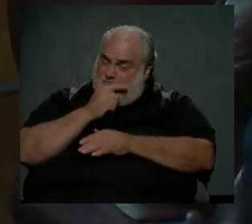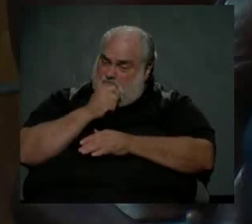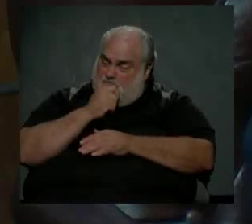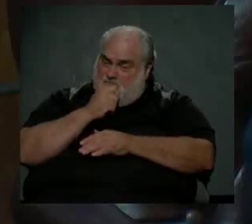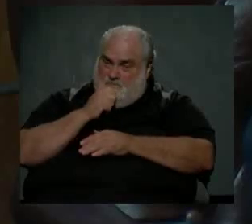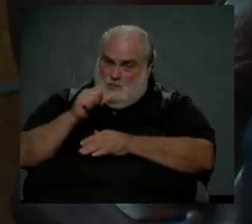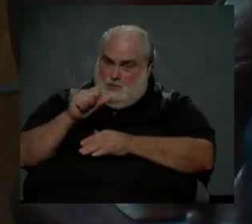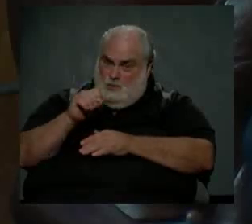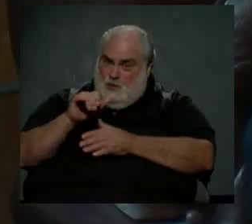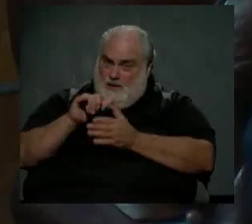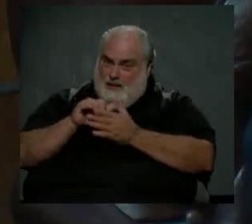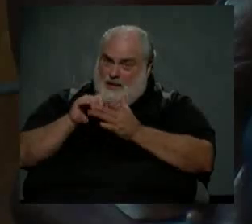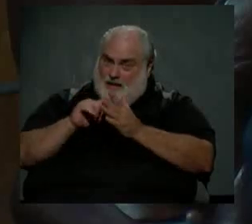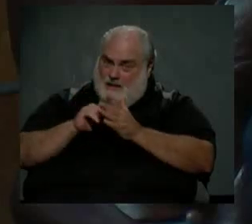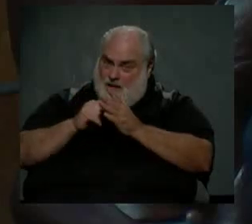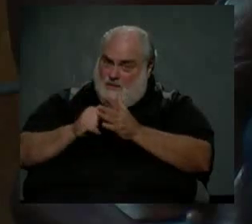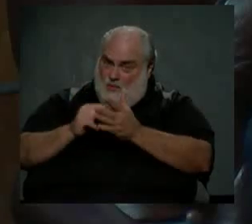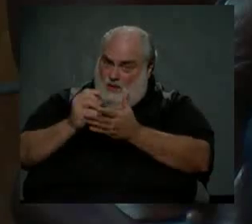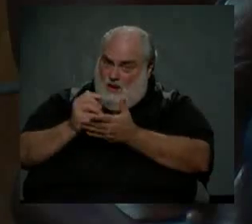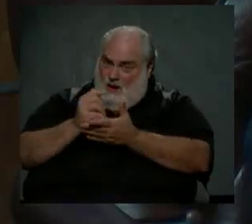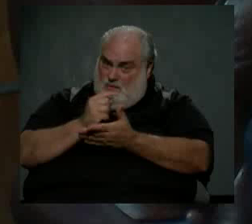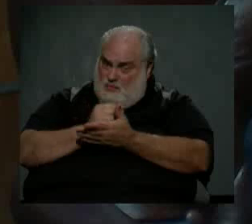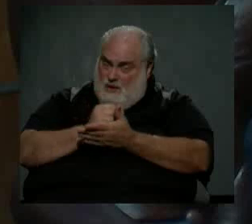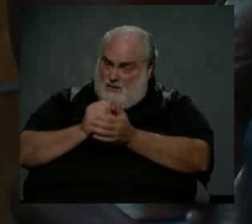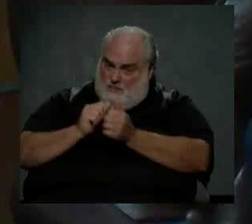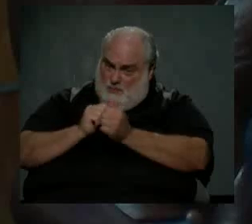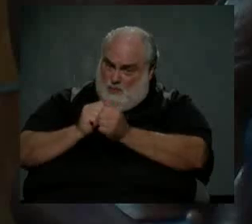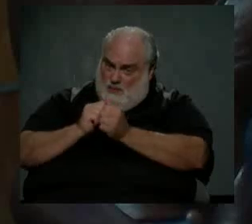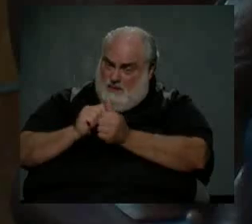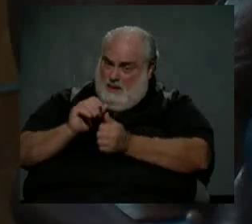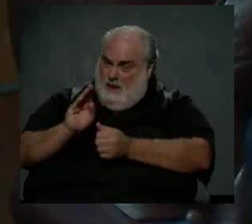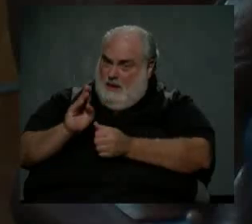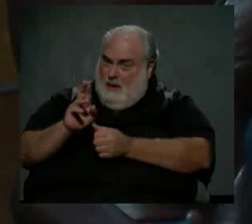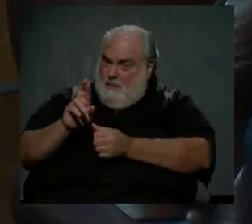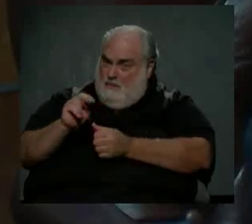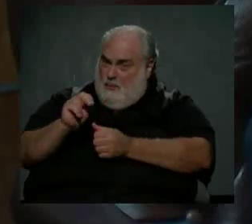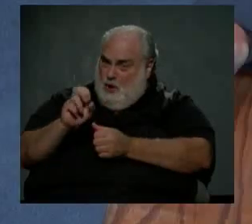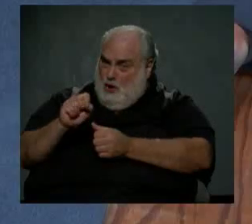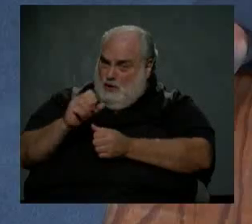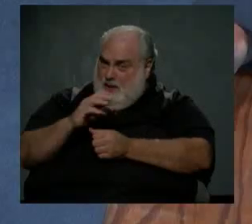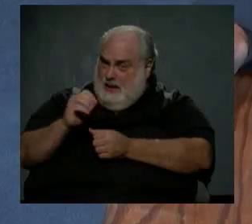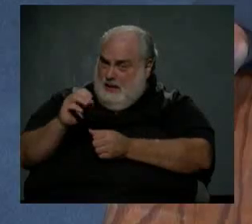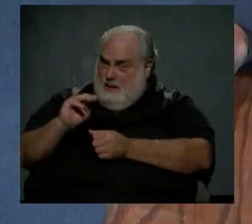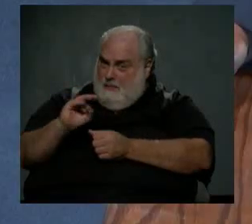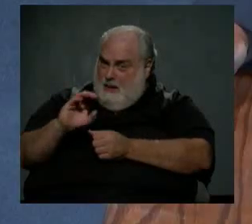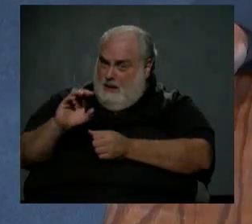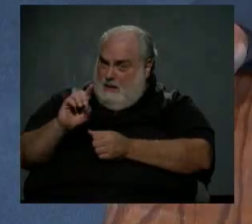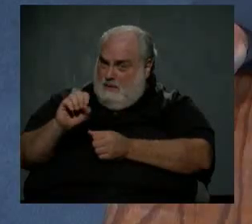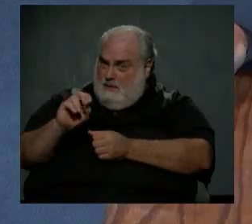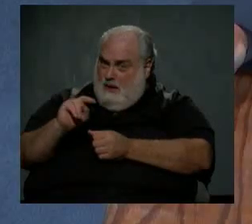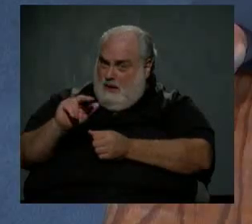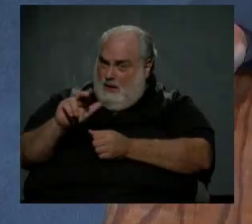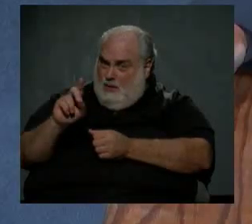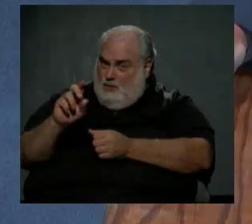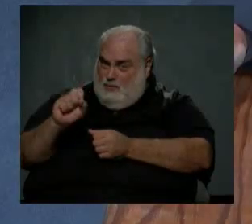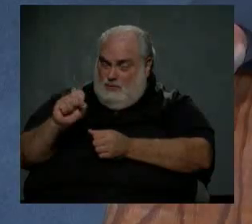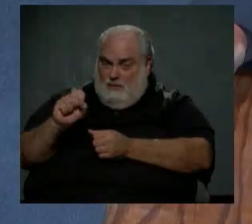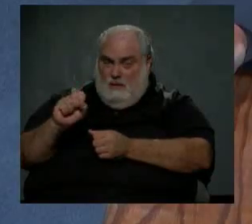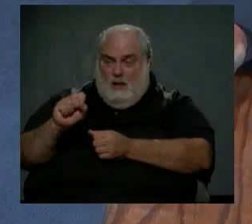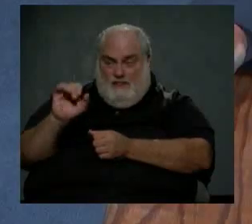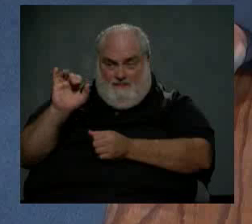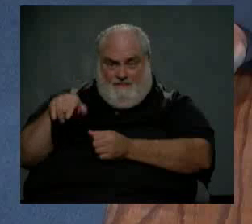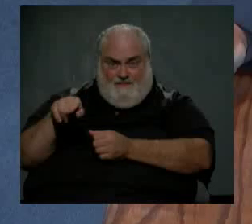So this is to execute a contract with this Burns and McDonald for $55,000. Okay, are they